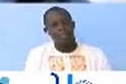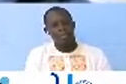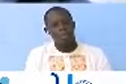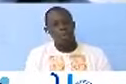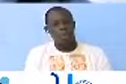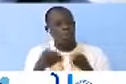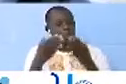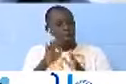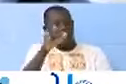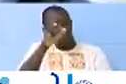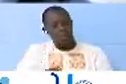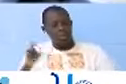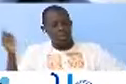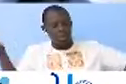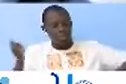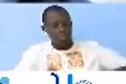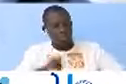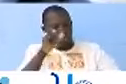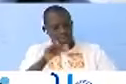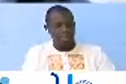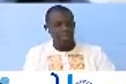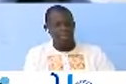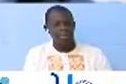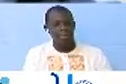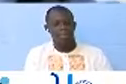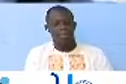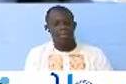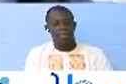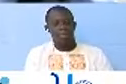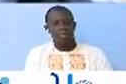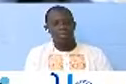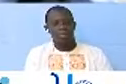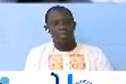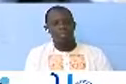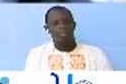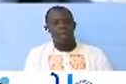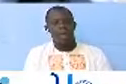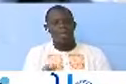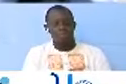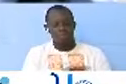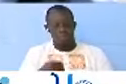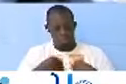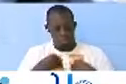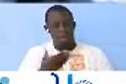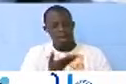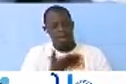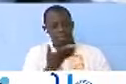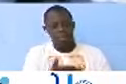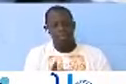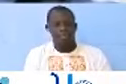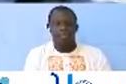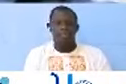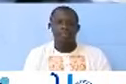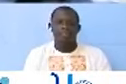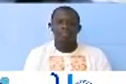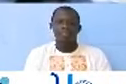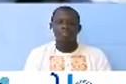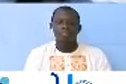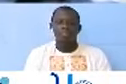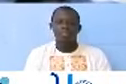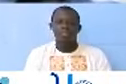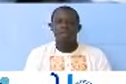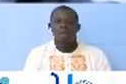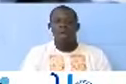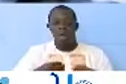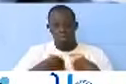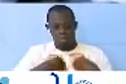Yabutel nyame. And the way they beat him. Then korubala. He was wearing a shirt. Then korubala.